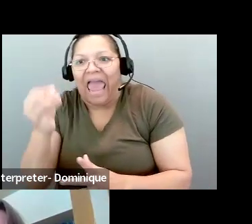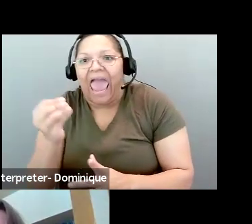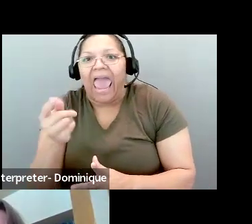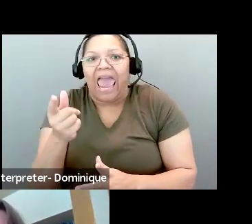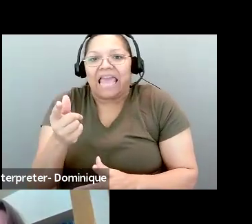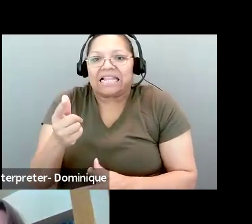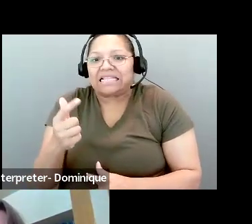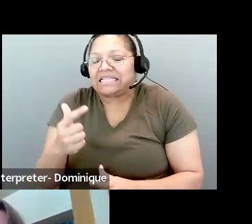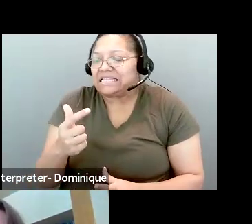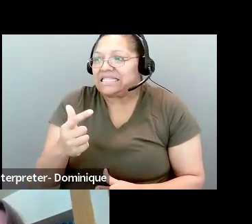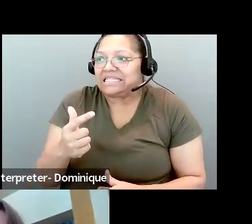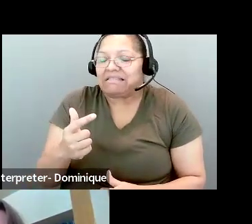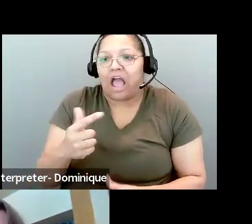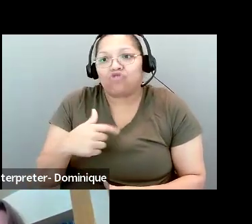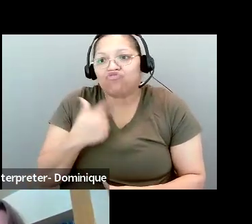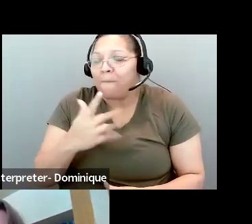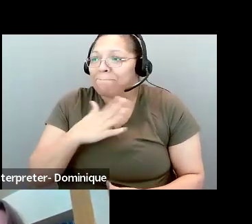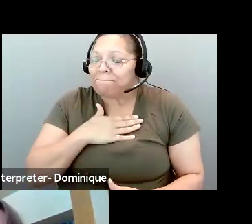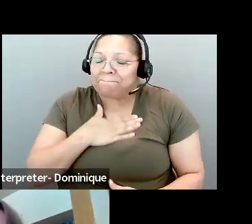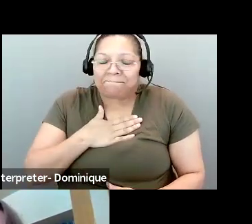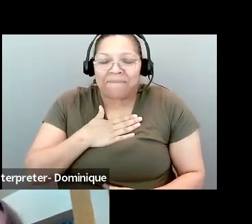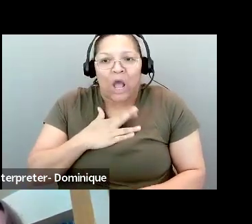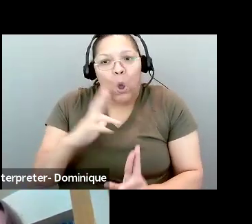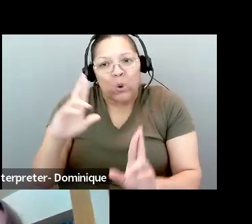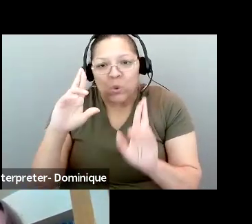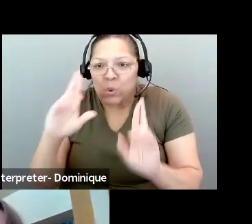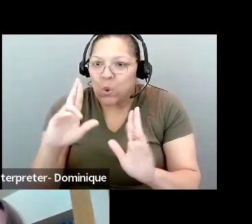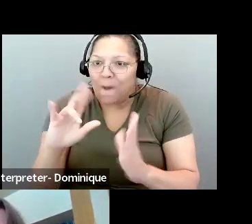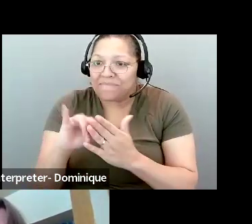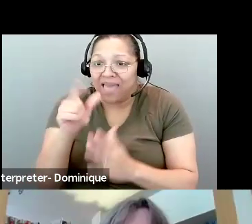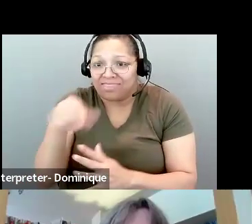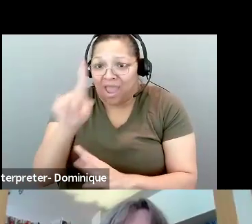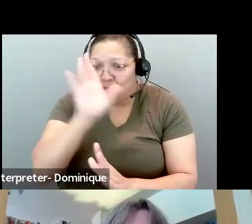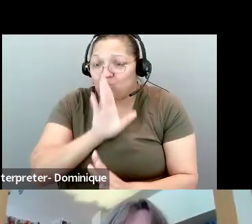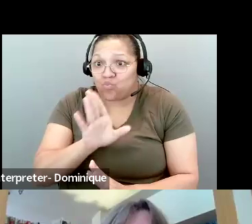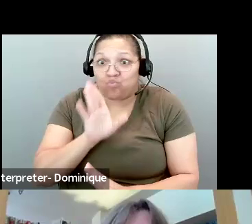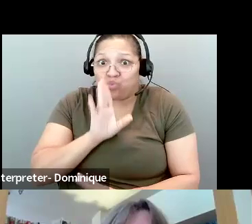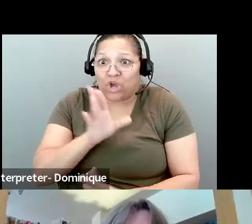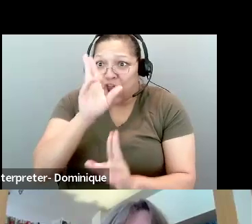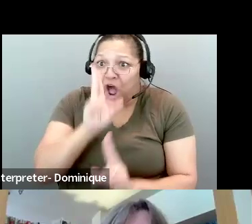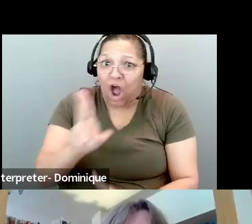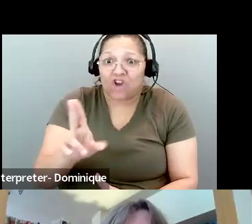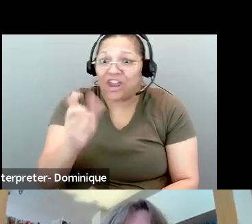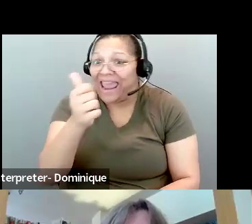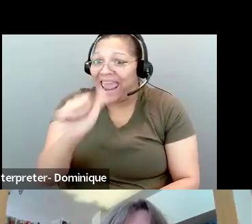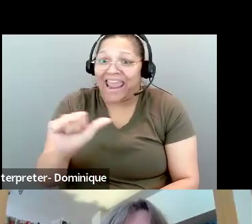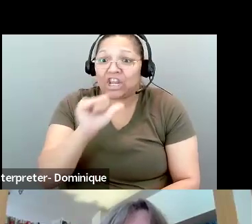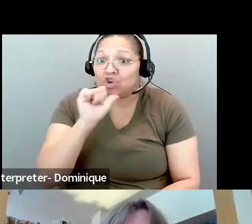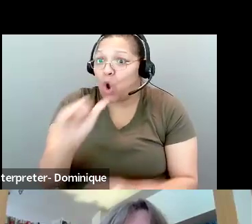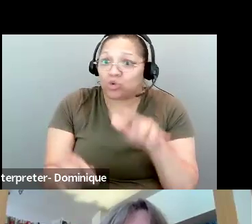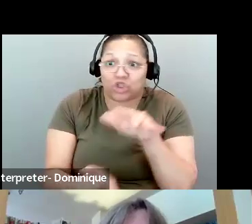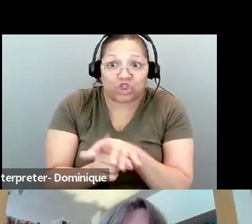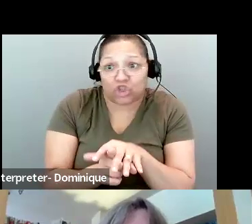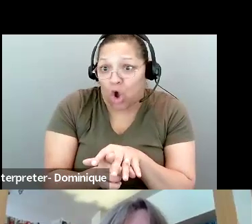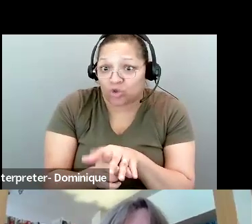my sincere hope that they would honor any no-shows under the force